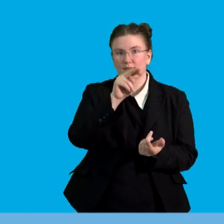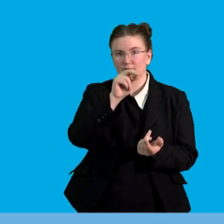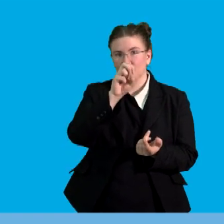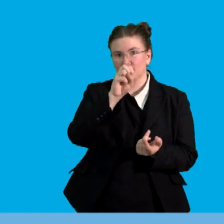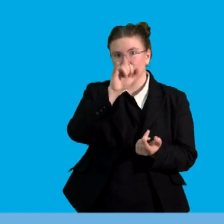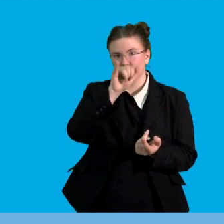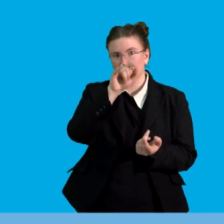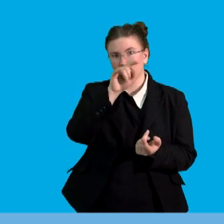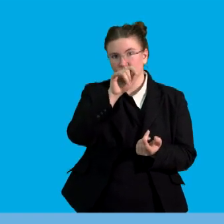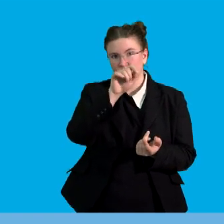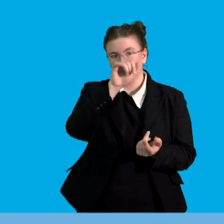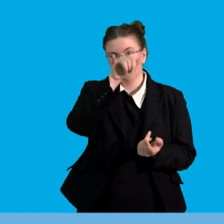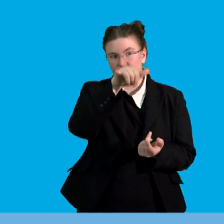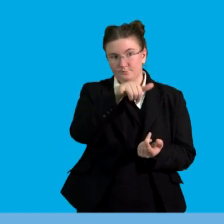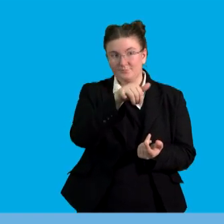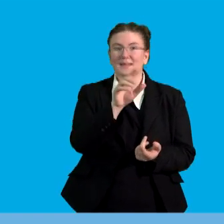density